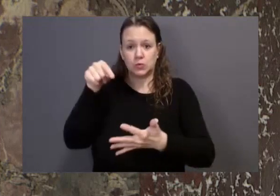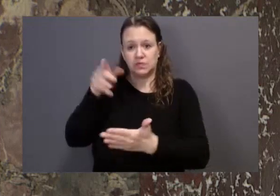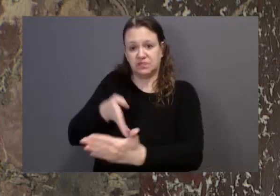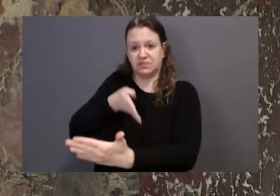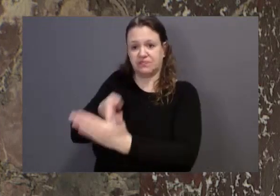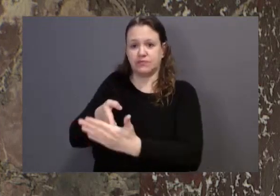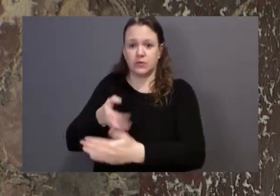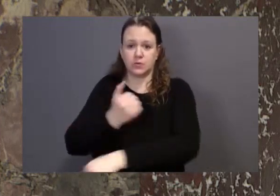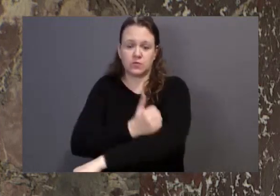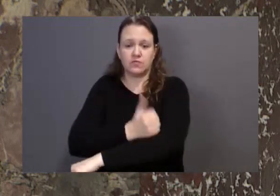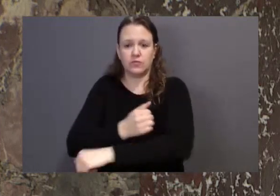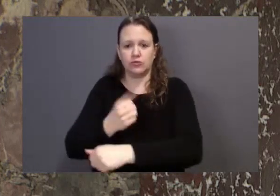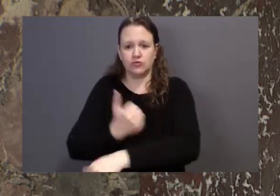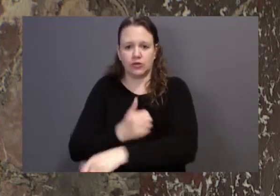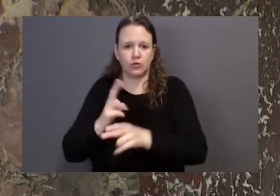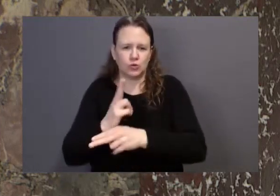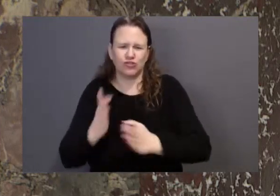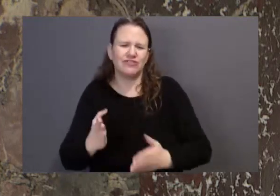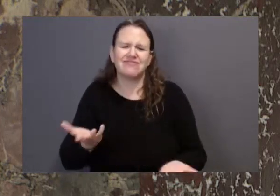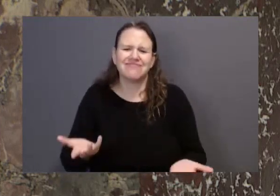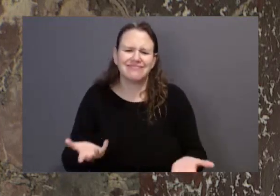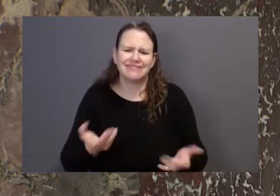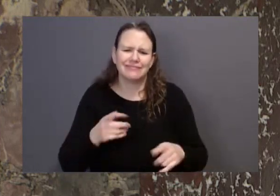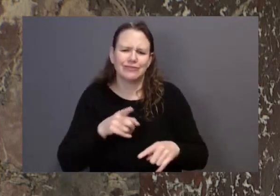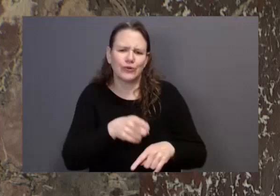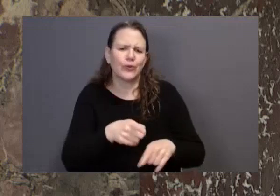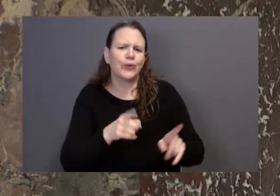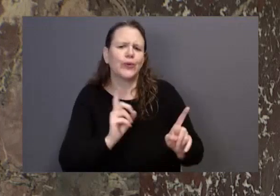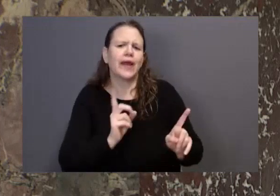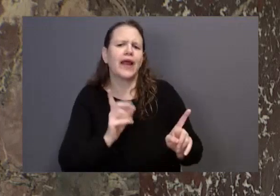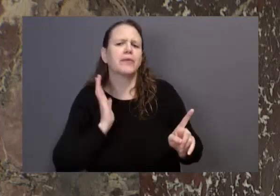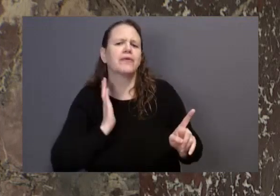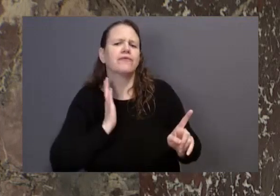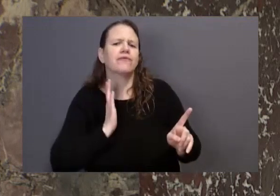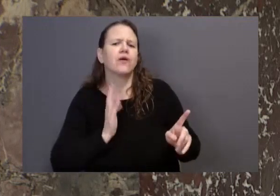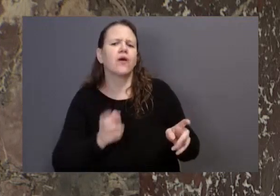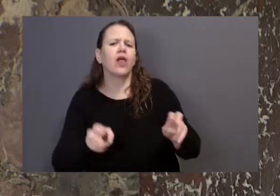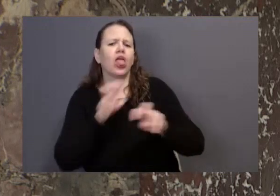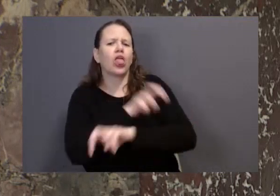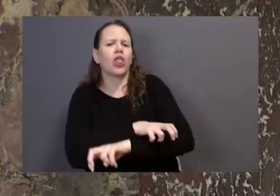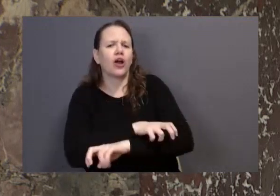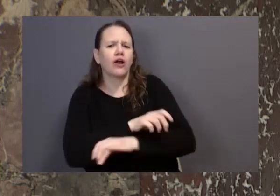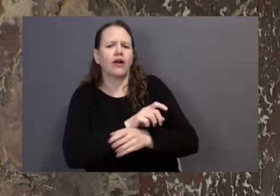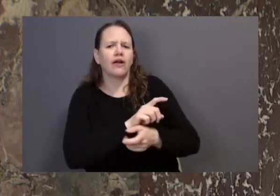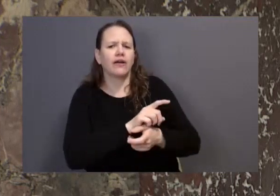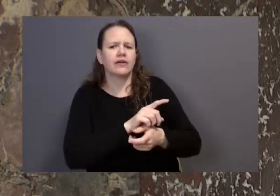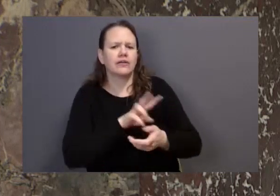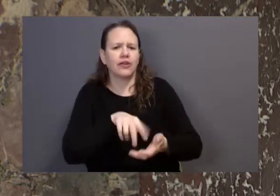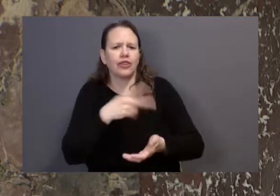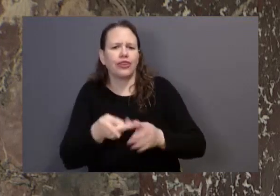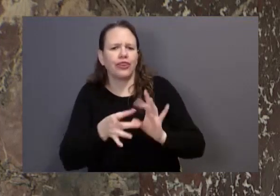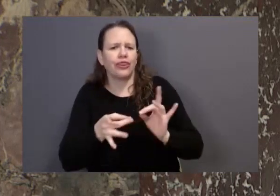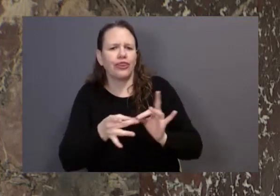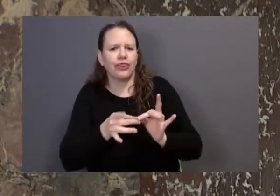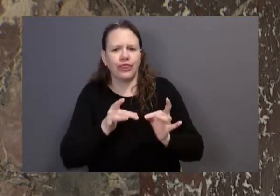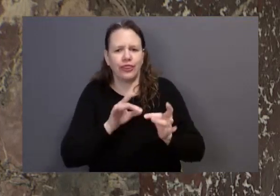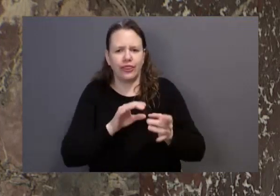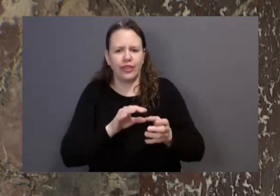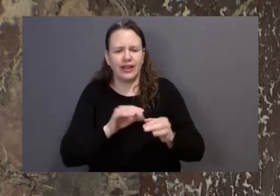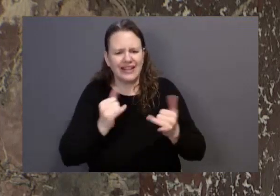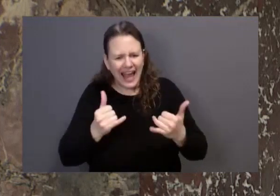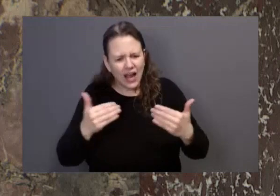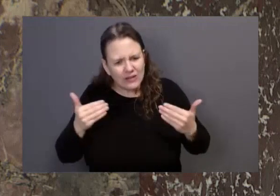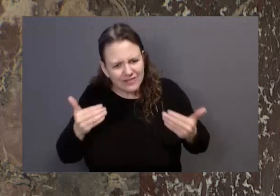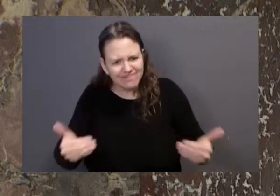House? It's too late, member. We're taking action. We're arresting drug dealers. We're seizing the Hells Angels clubhouses. We're